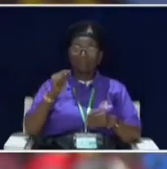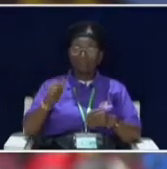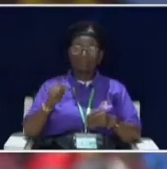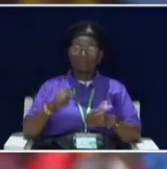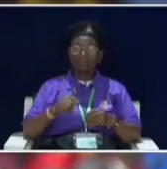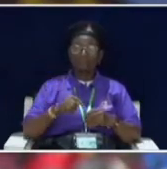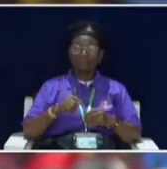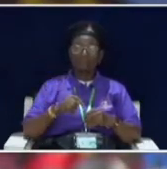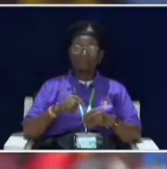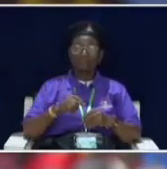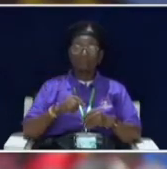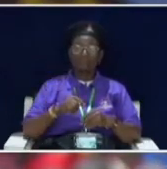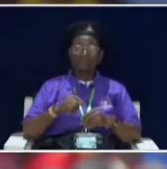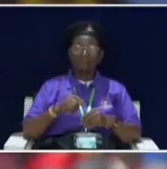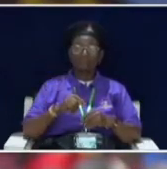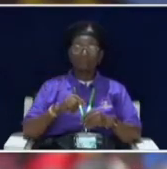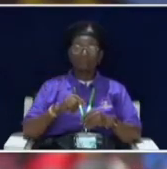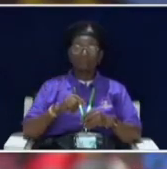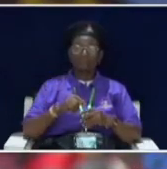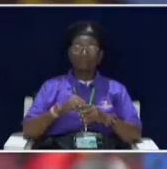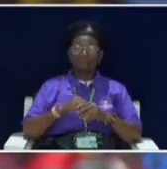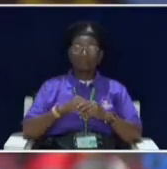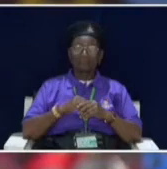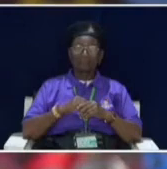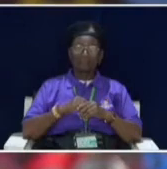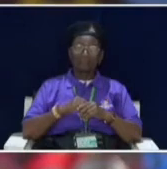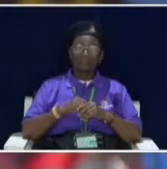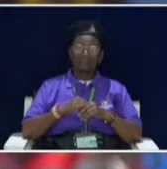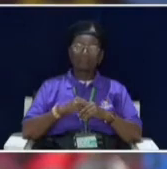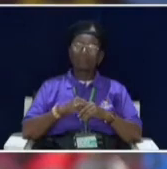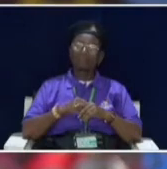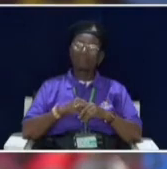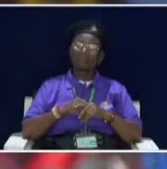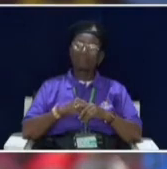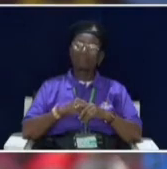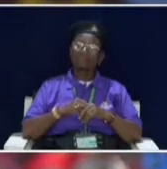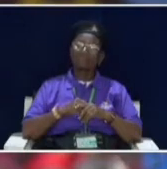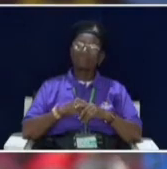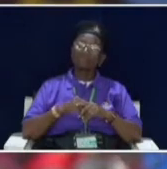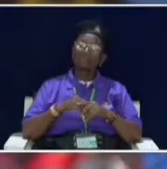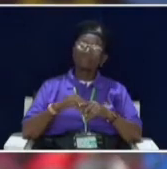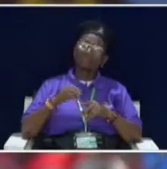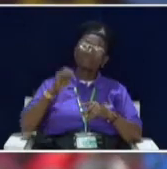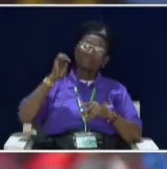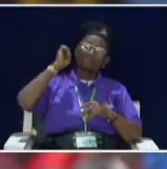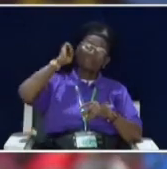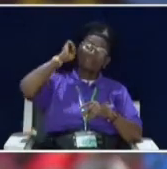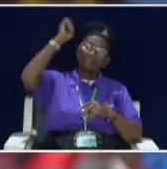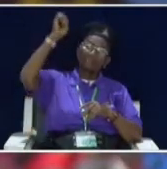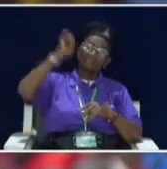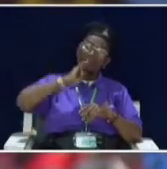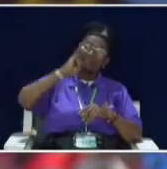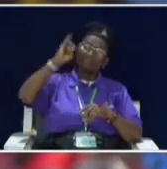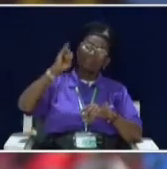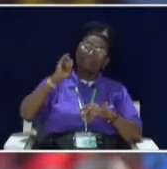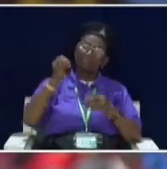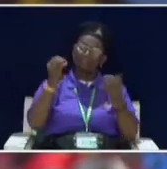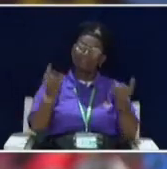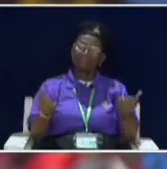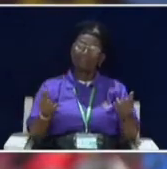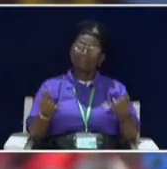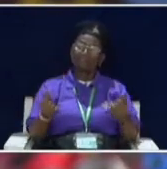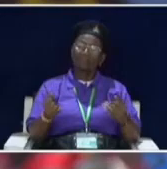igbase iranse oni eni to kokko jeri ita kokko yen. He's now an elder in the church.